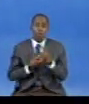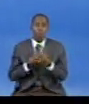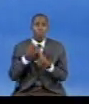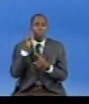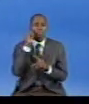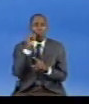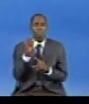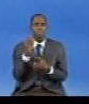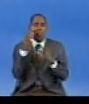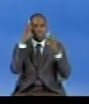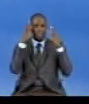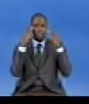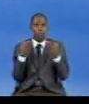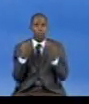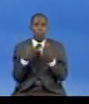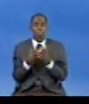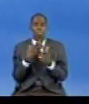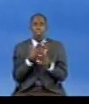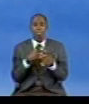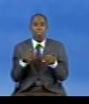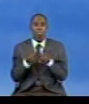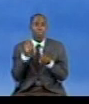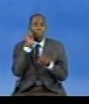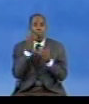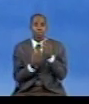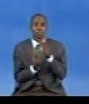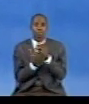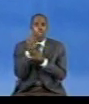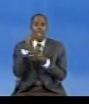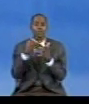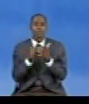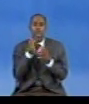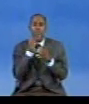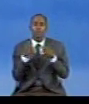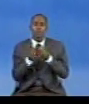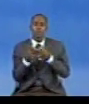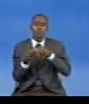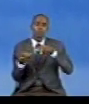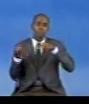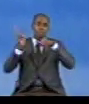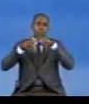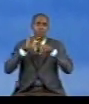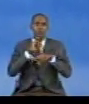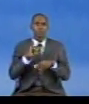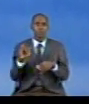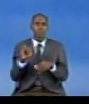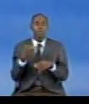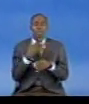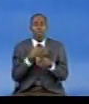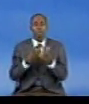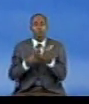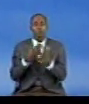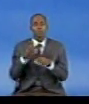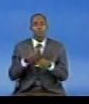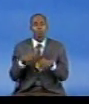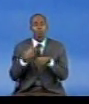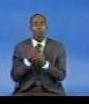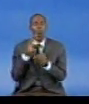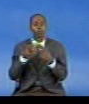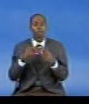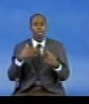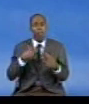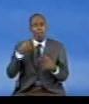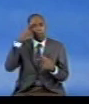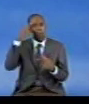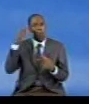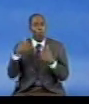I'm growing, it's increasing. To the extent, it makes me to faint and have memory loss. But by God's grace, even in the service, as